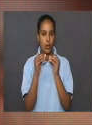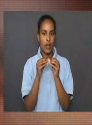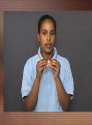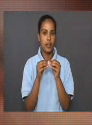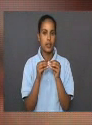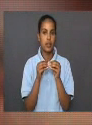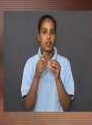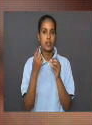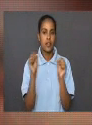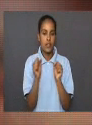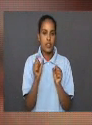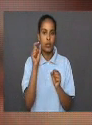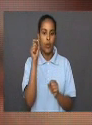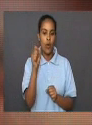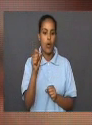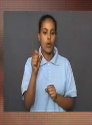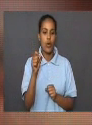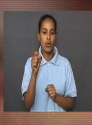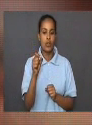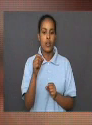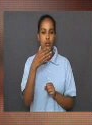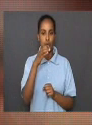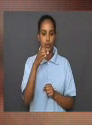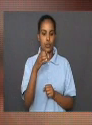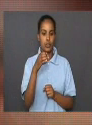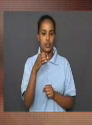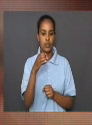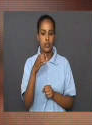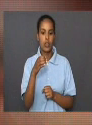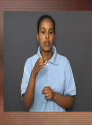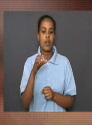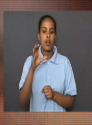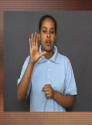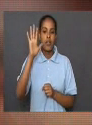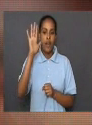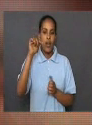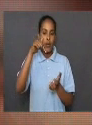Calculate the freezing point of a solution of